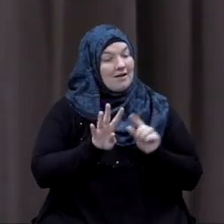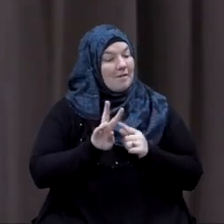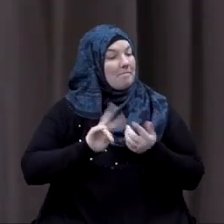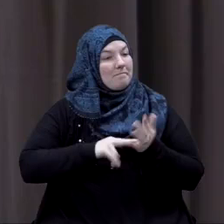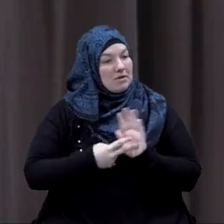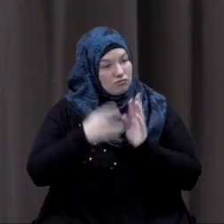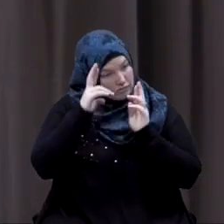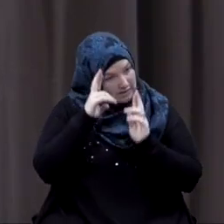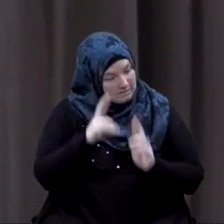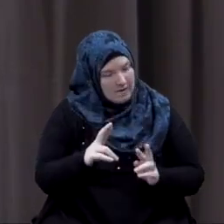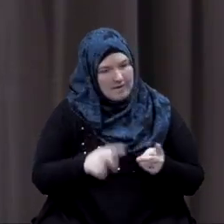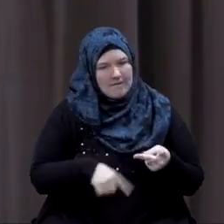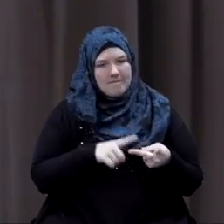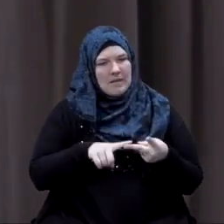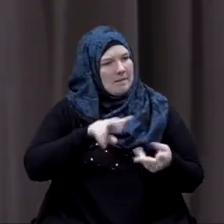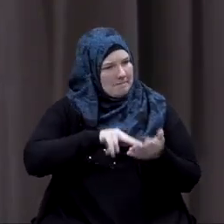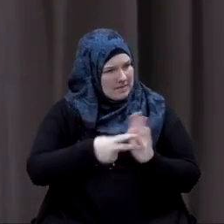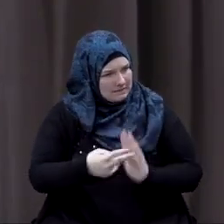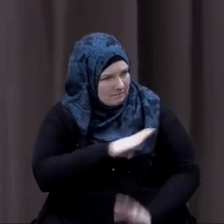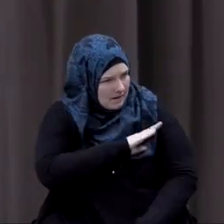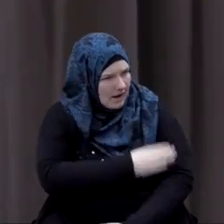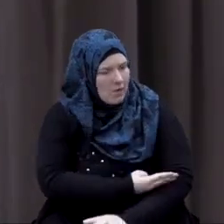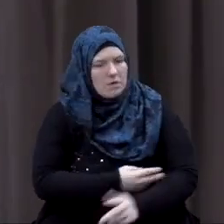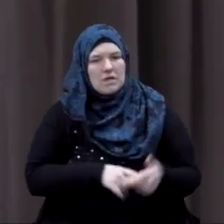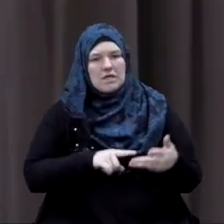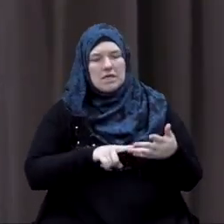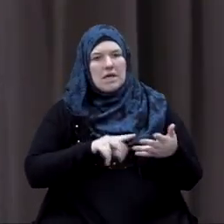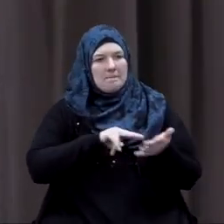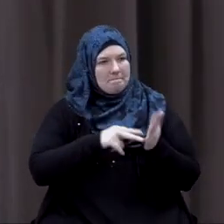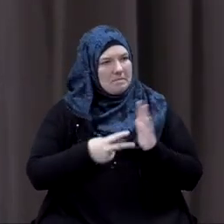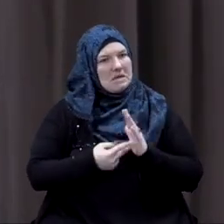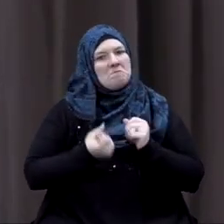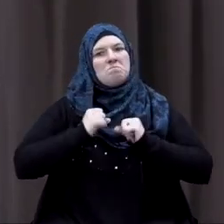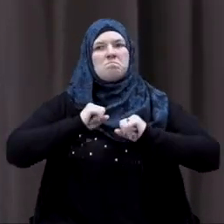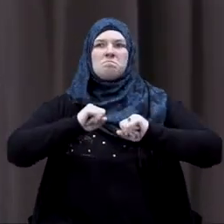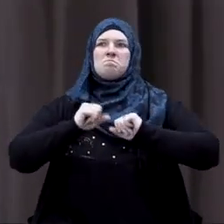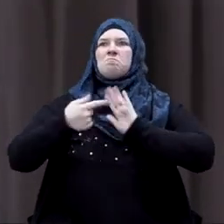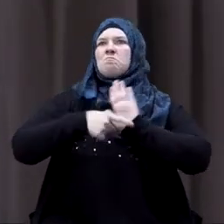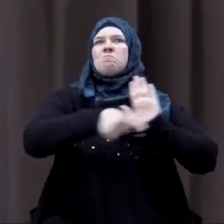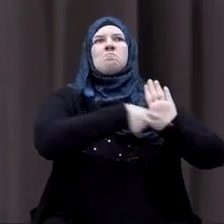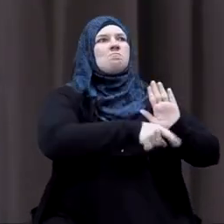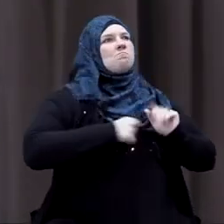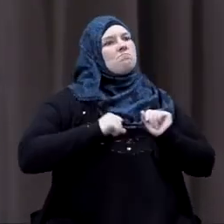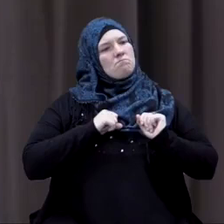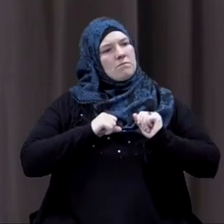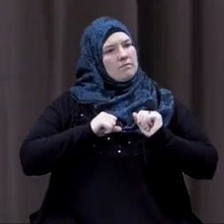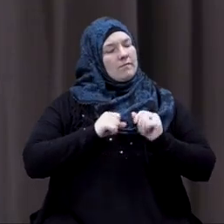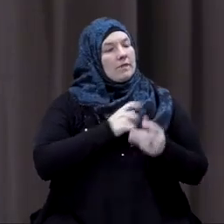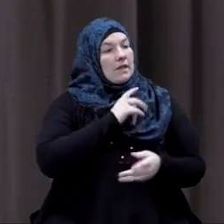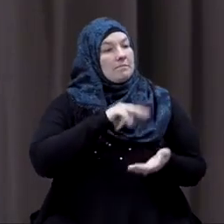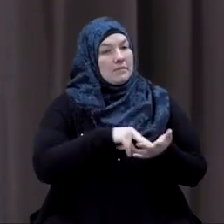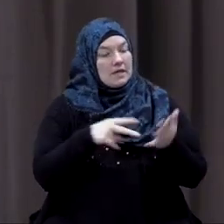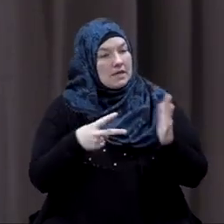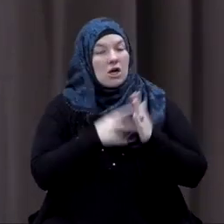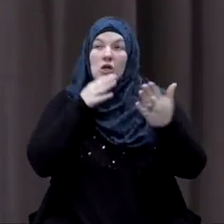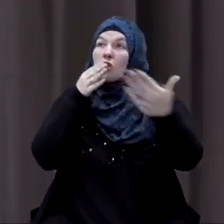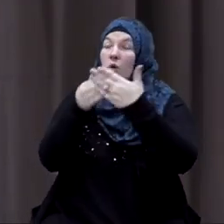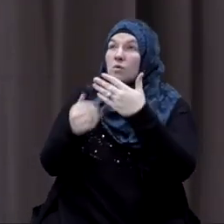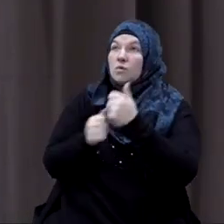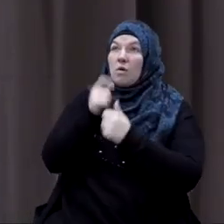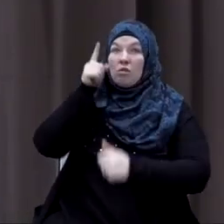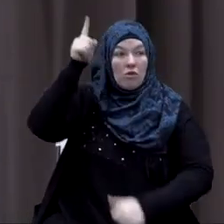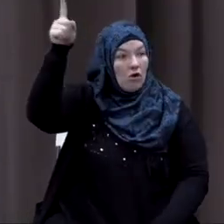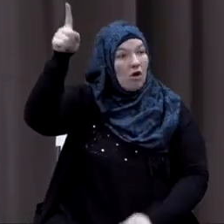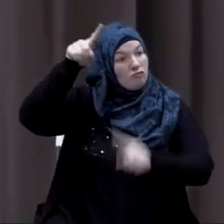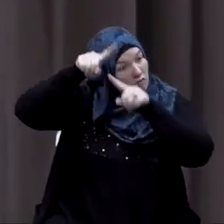dignity, it meant power, it meant resilience, it meant tawakkul ala Allah subhanahu wa ta'ala,